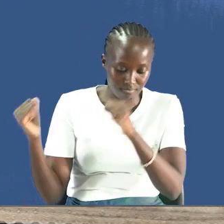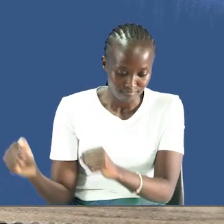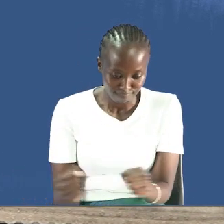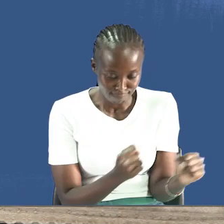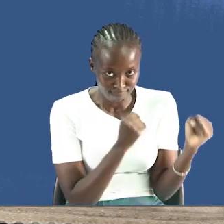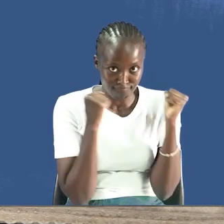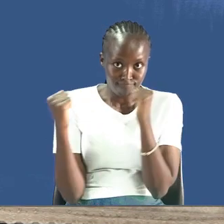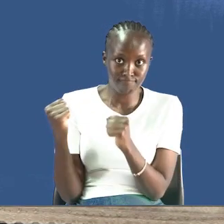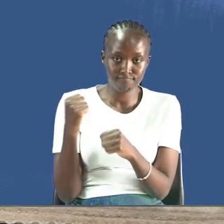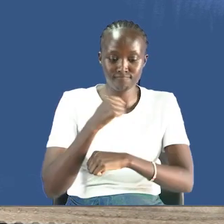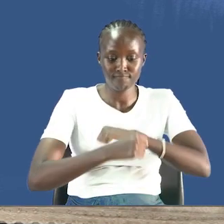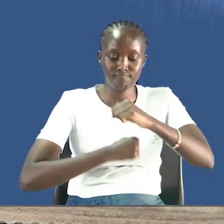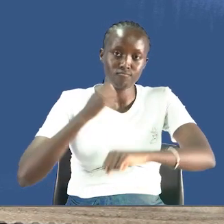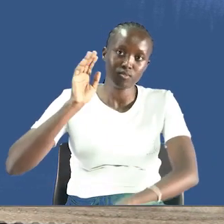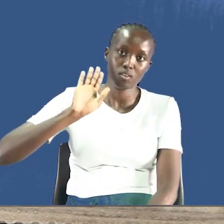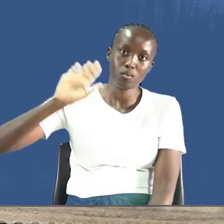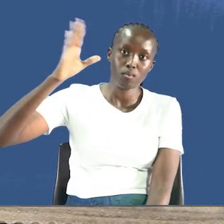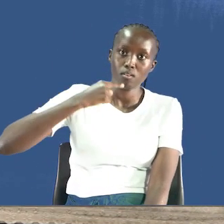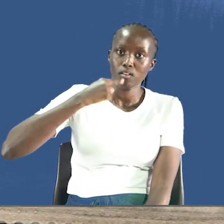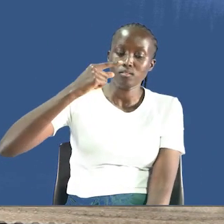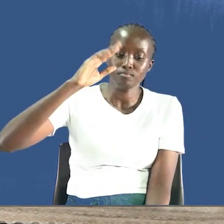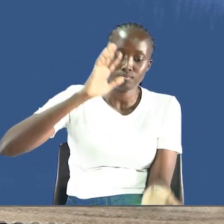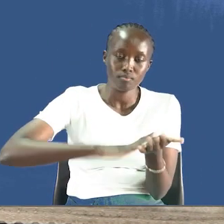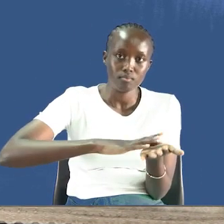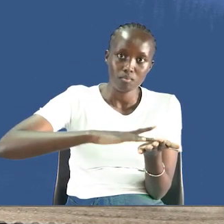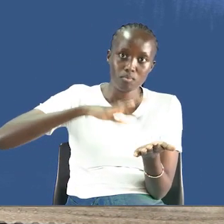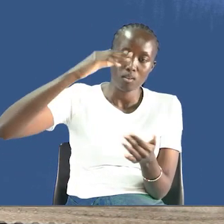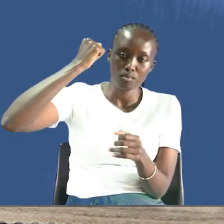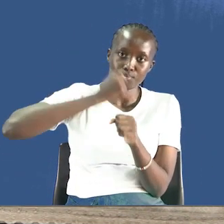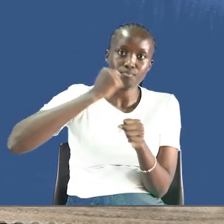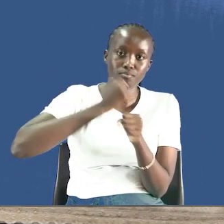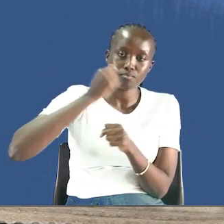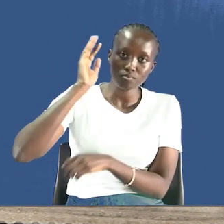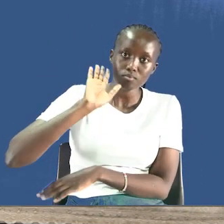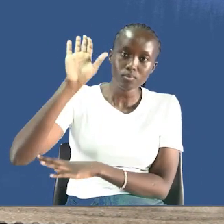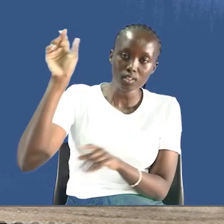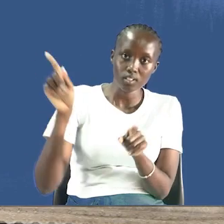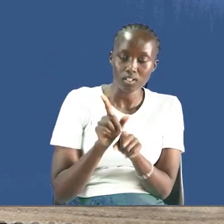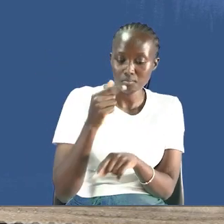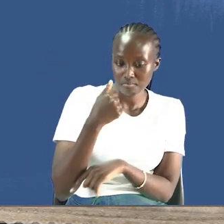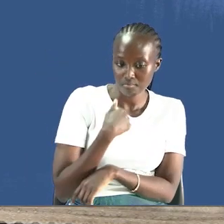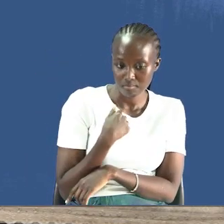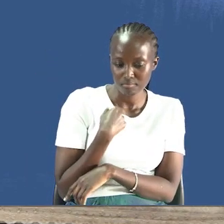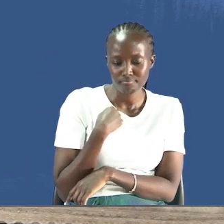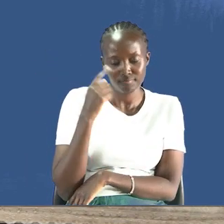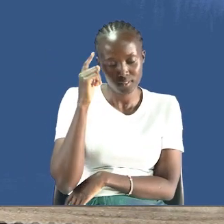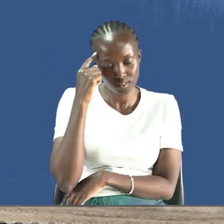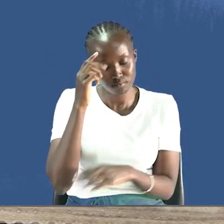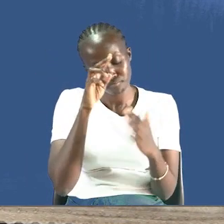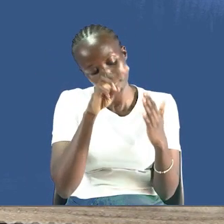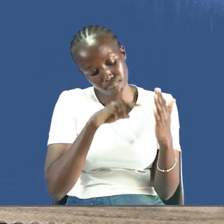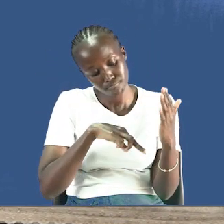acts. They will speak of the glorious splendor of your majesty. And I will meditate on